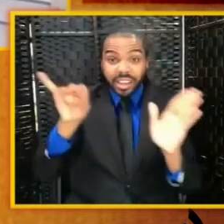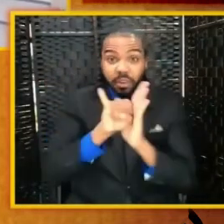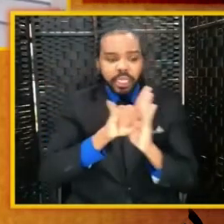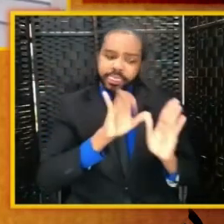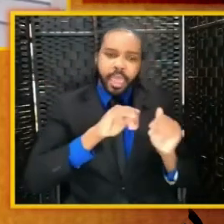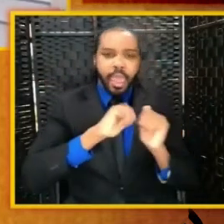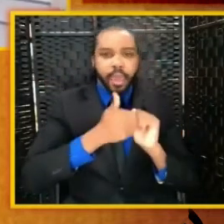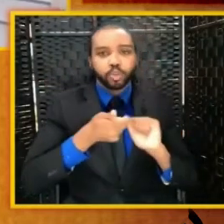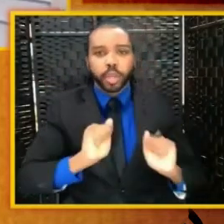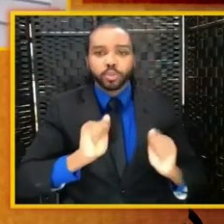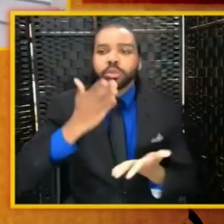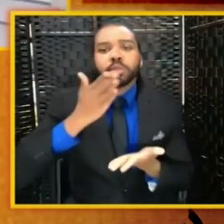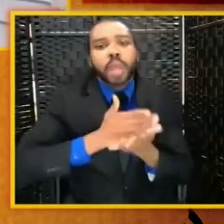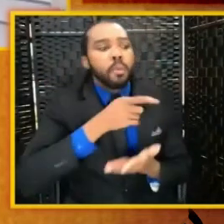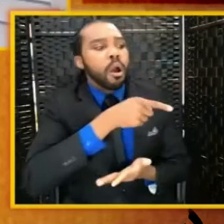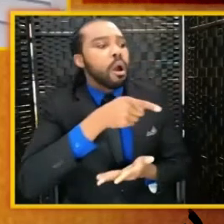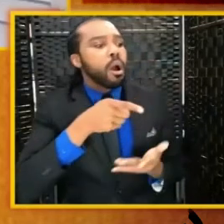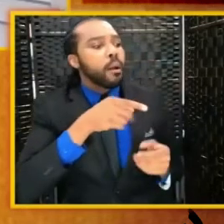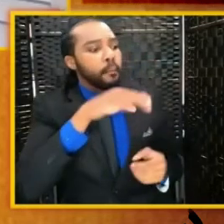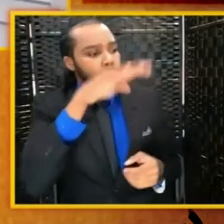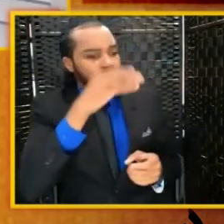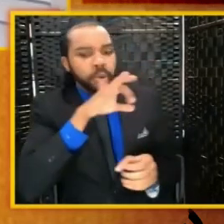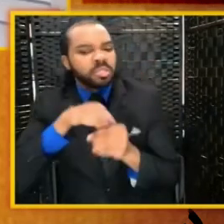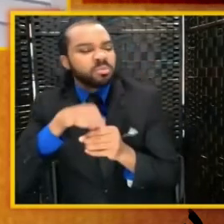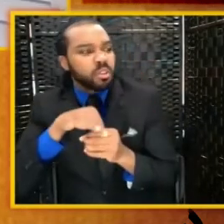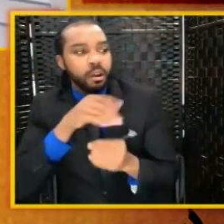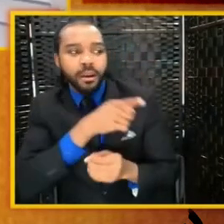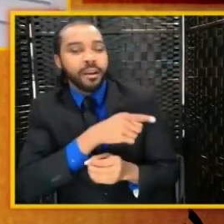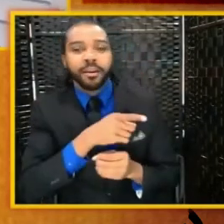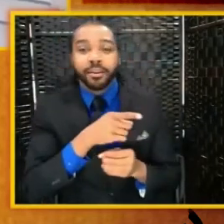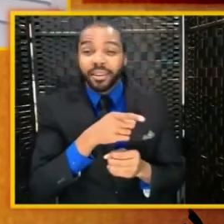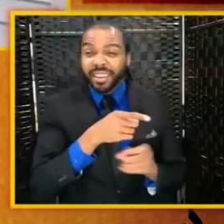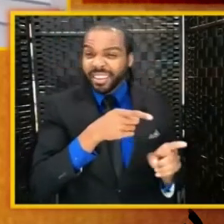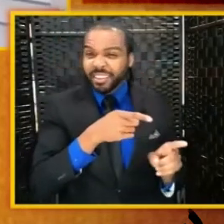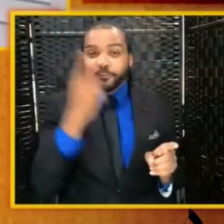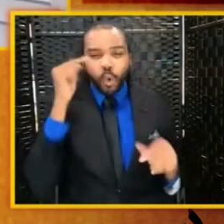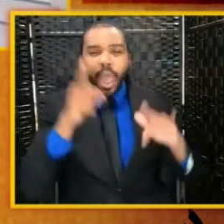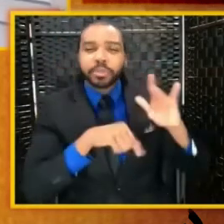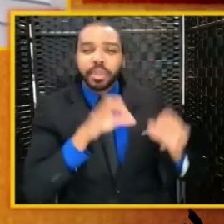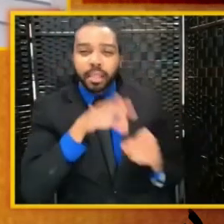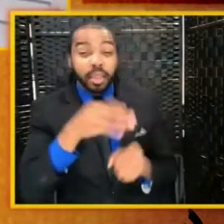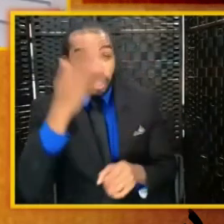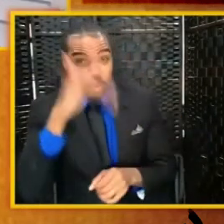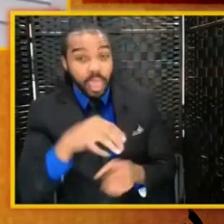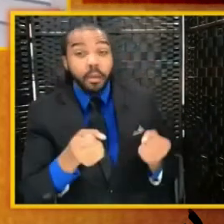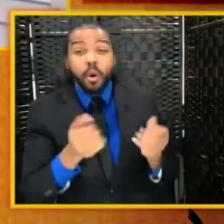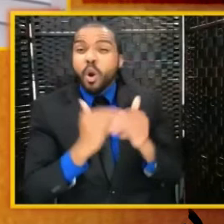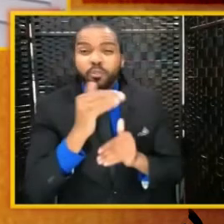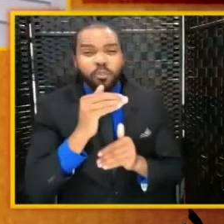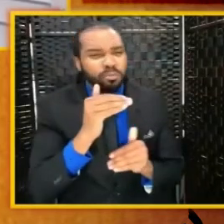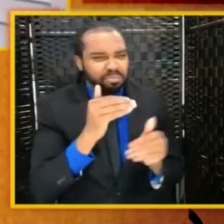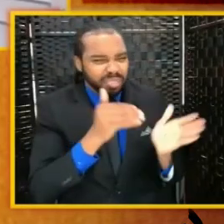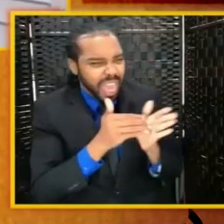to stop us from participating in absentee ballots. You see, they know that there are more than 200,000 Georgia voters who do not